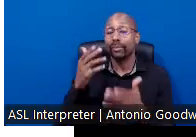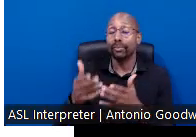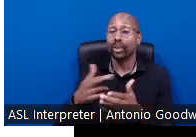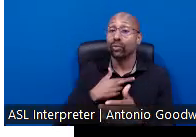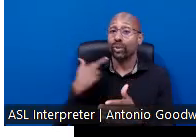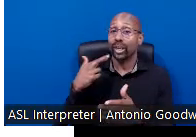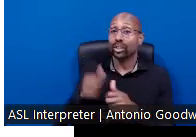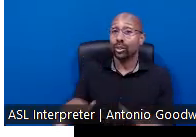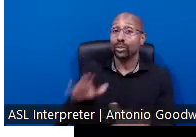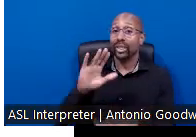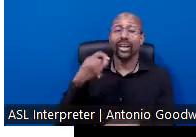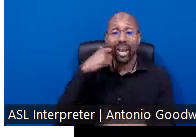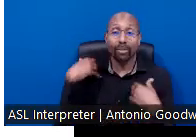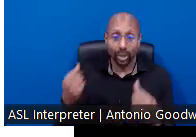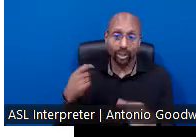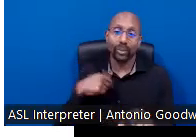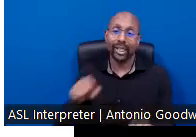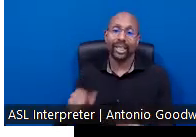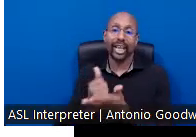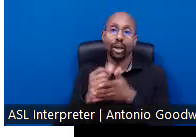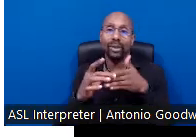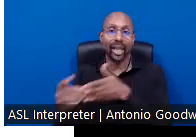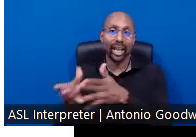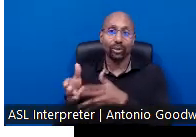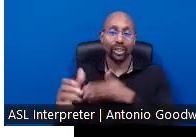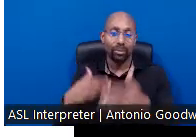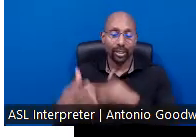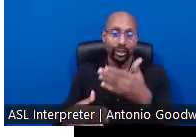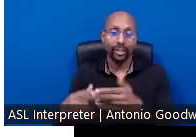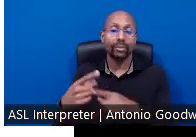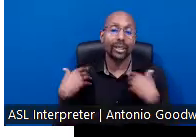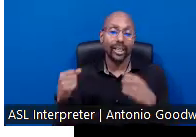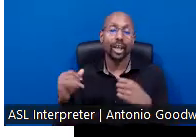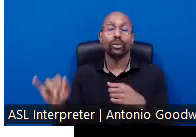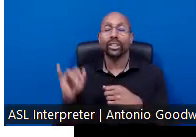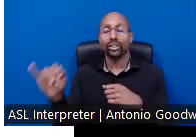have health insurance navigators as well who are able to assist you